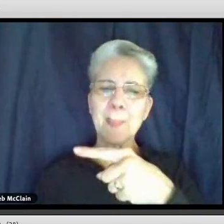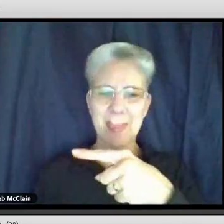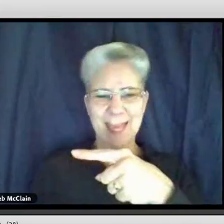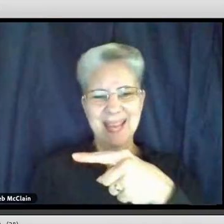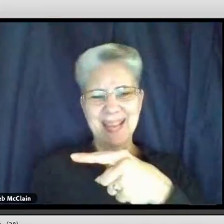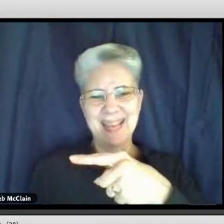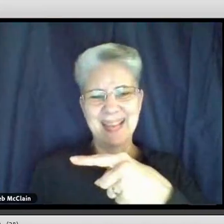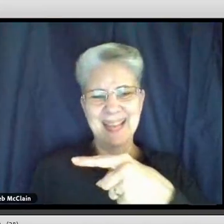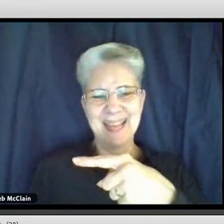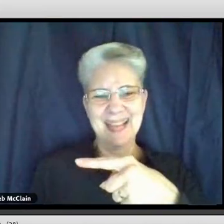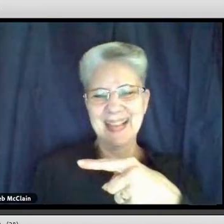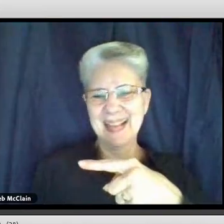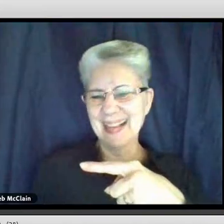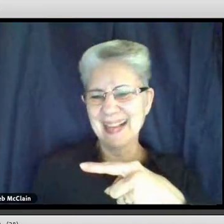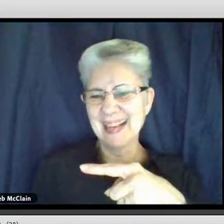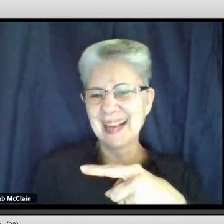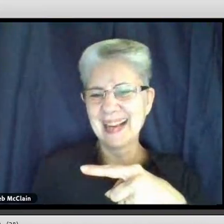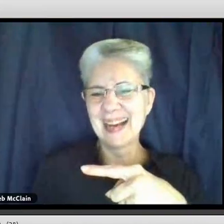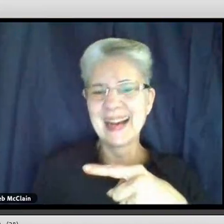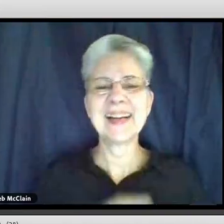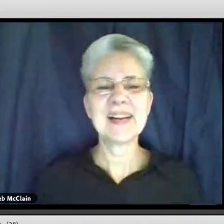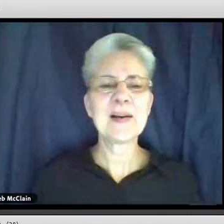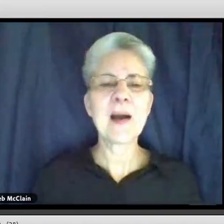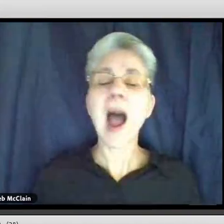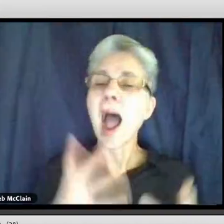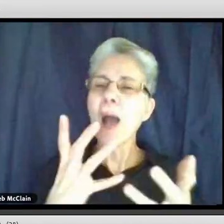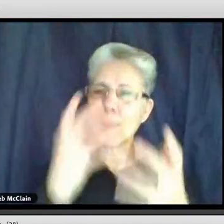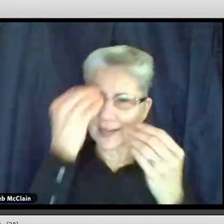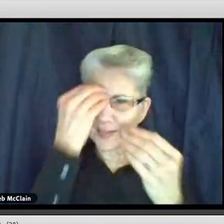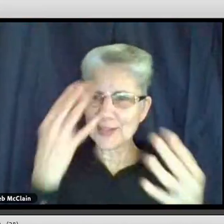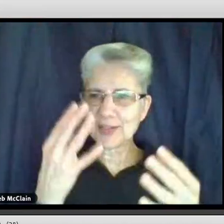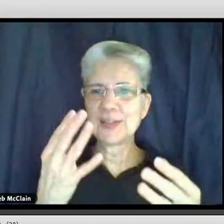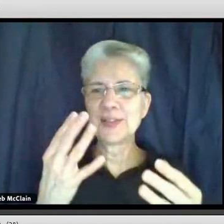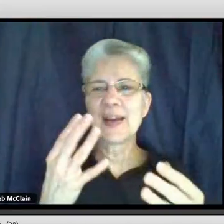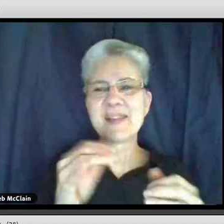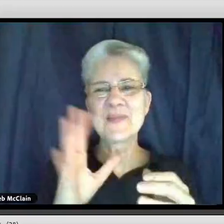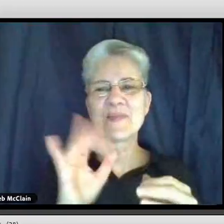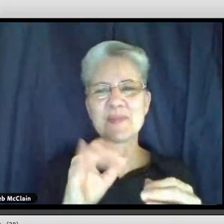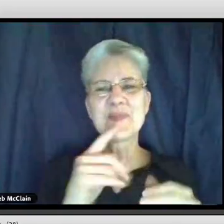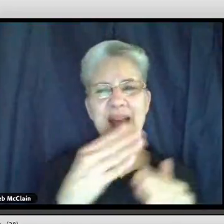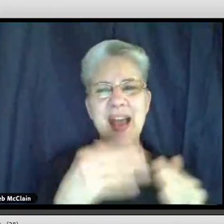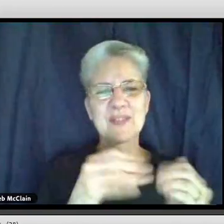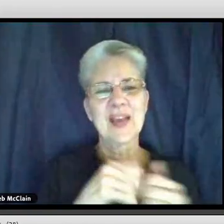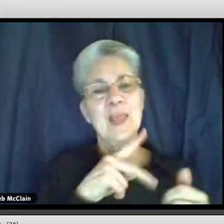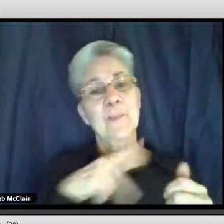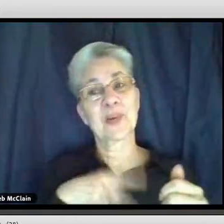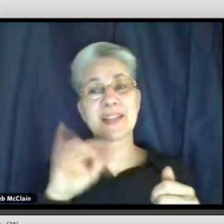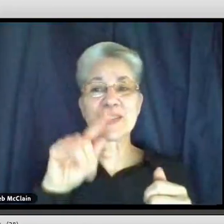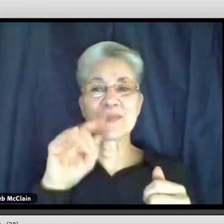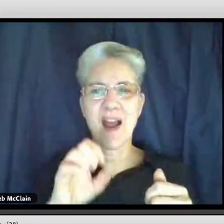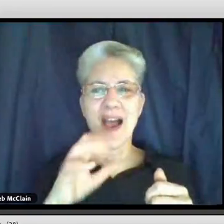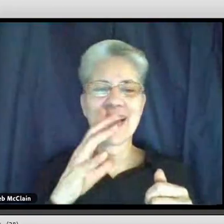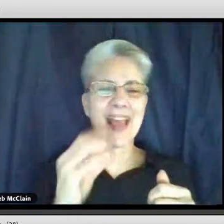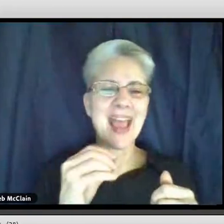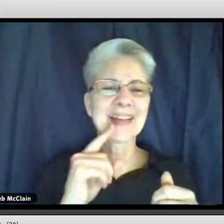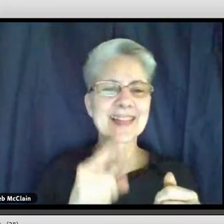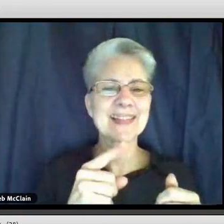Oh, my gift didn't play. That's okay. But I wanted to end back with the Princess Bride and